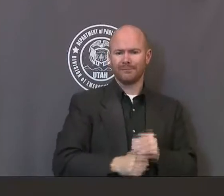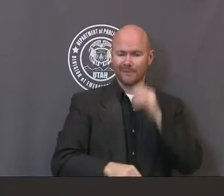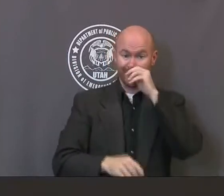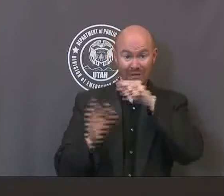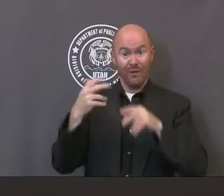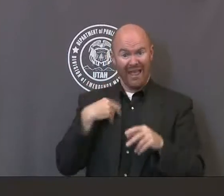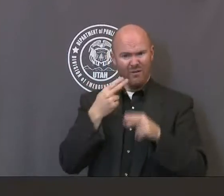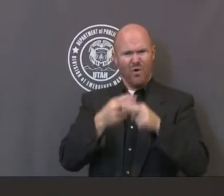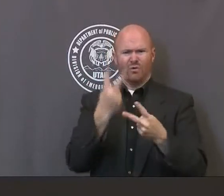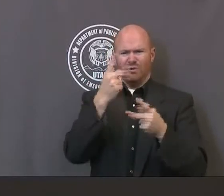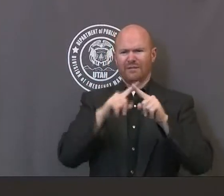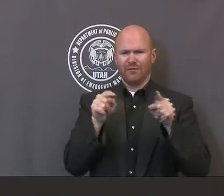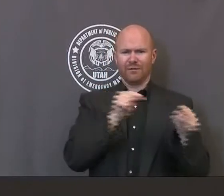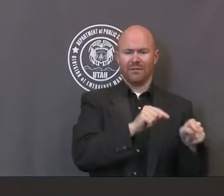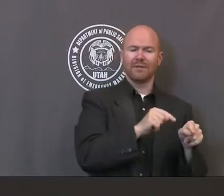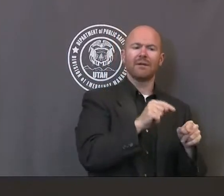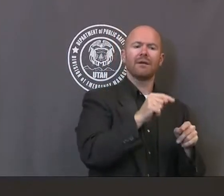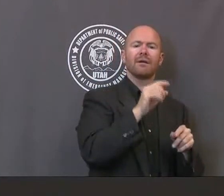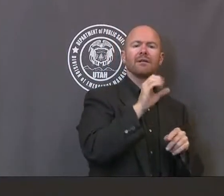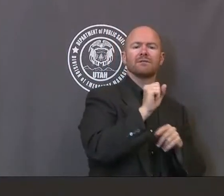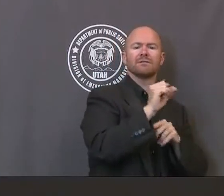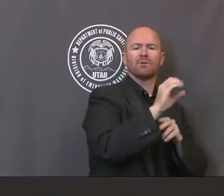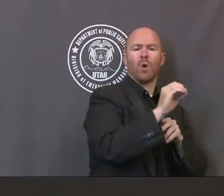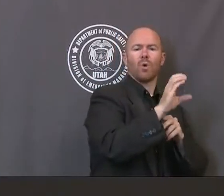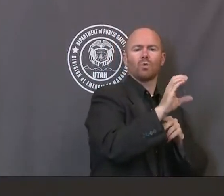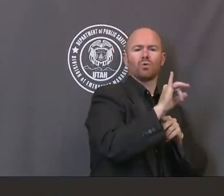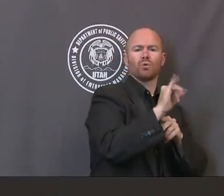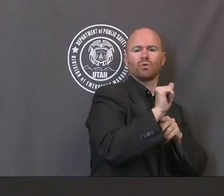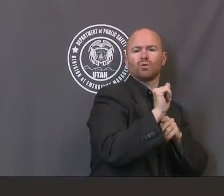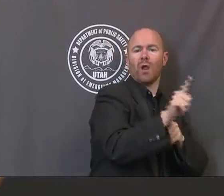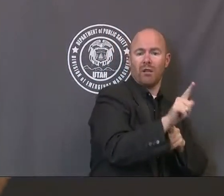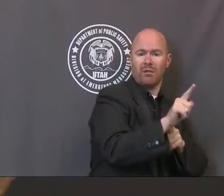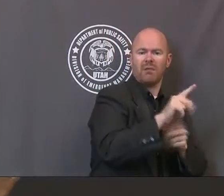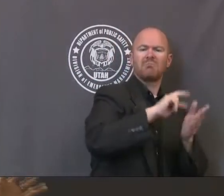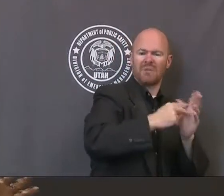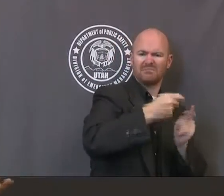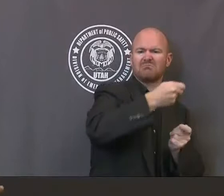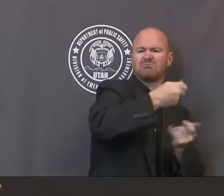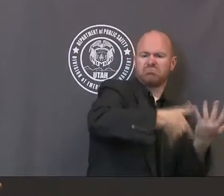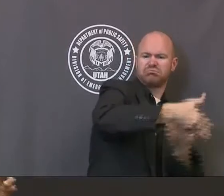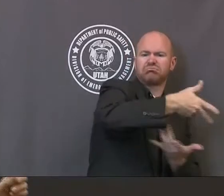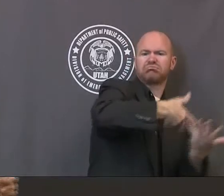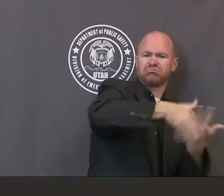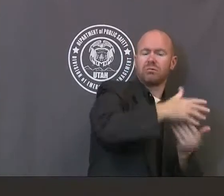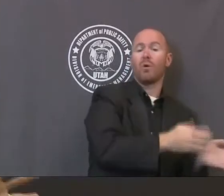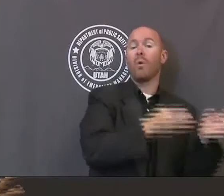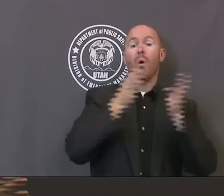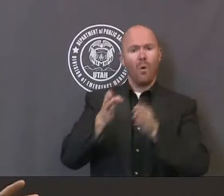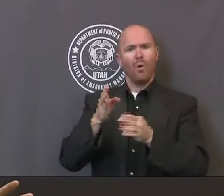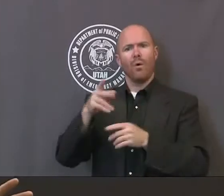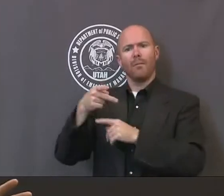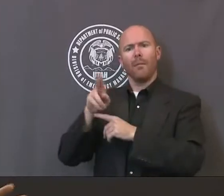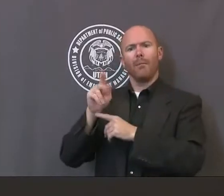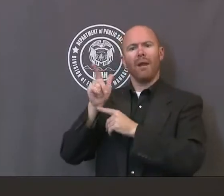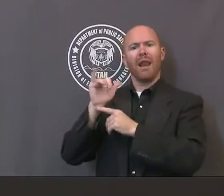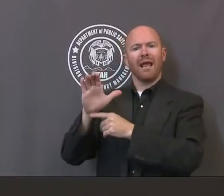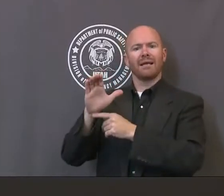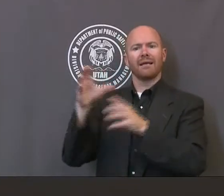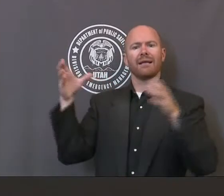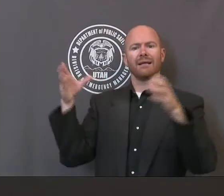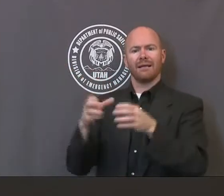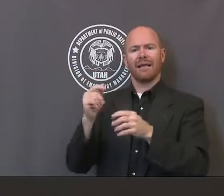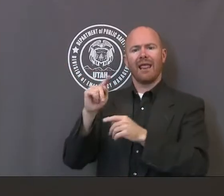public gatherings. So in my remarks, you'll hear a reference to social gatherings, casual social gatherings,